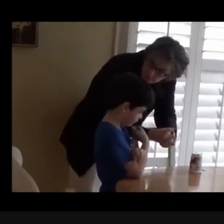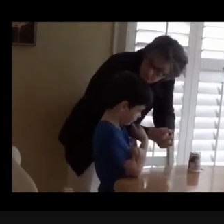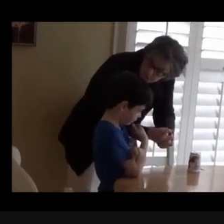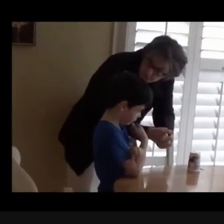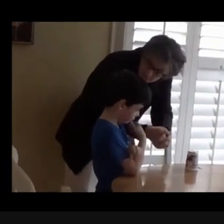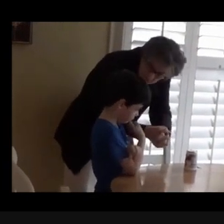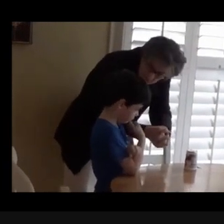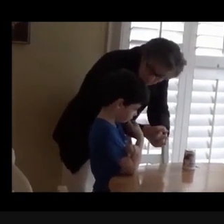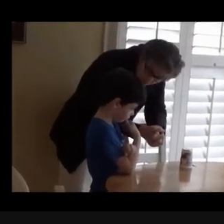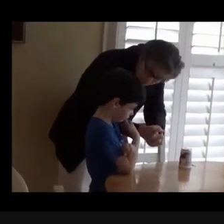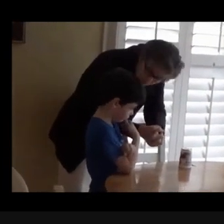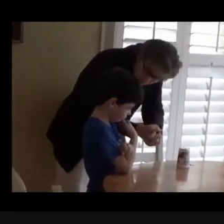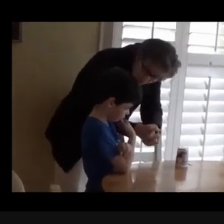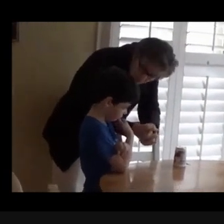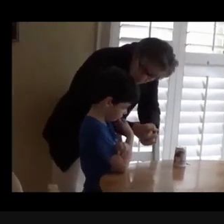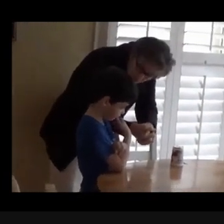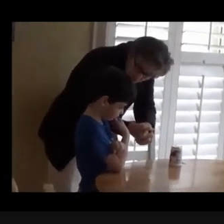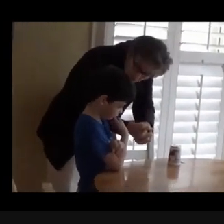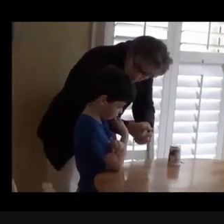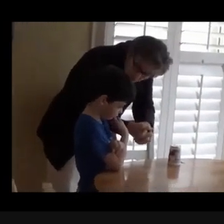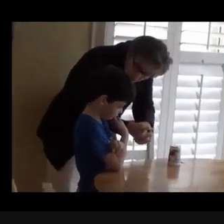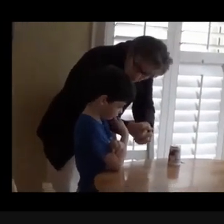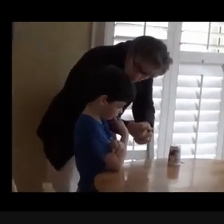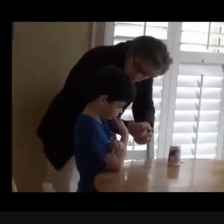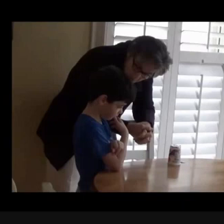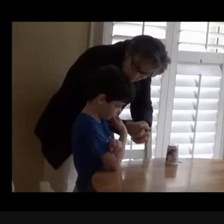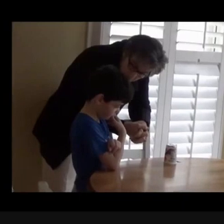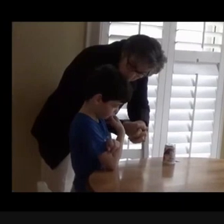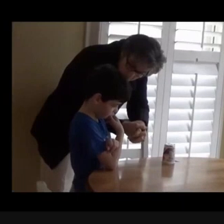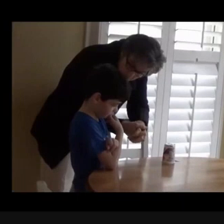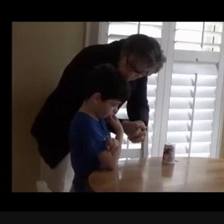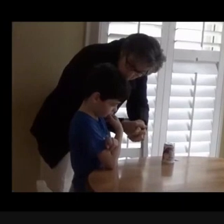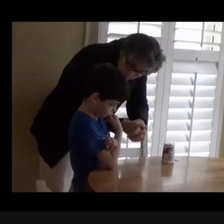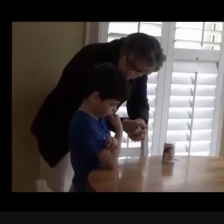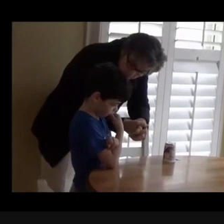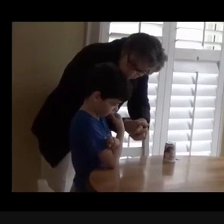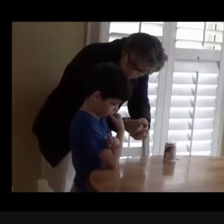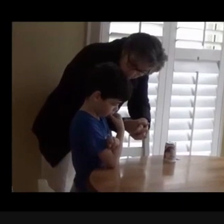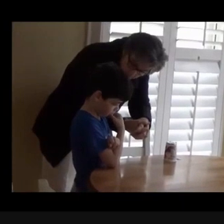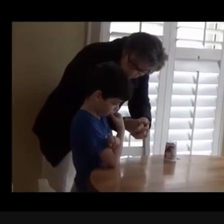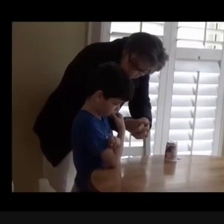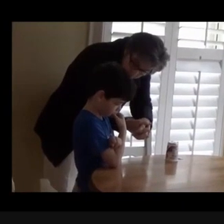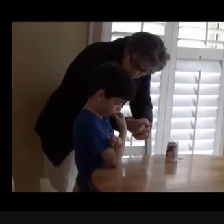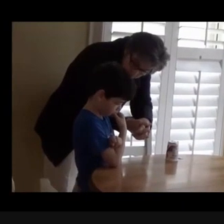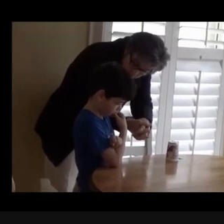How could you find out who that person is?